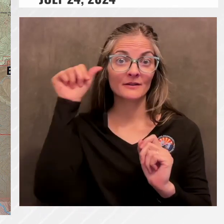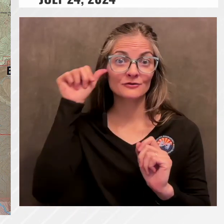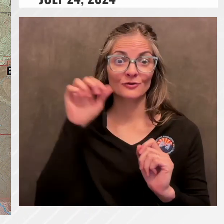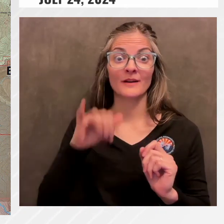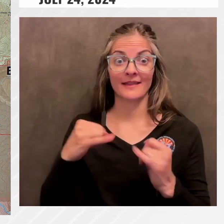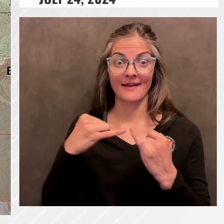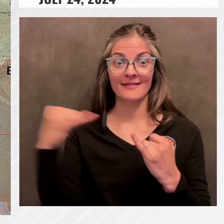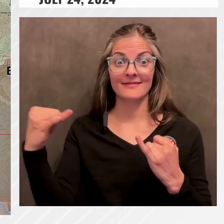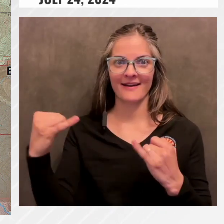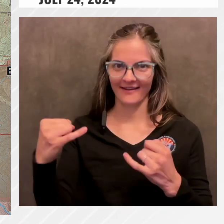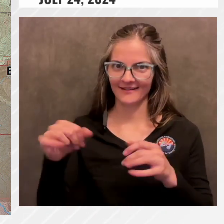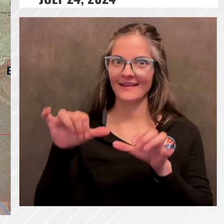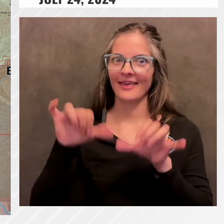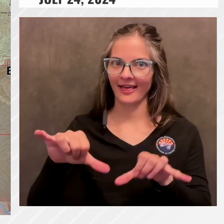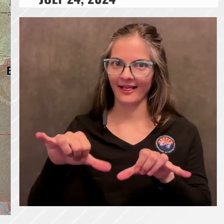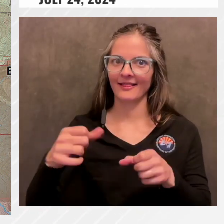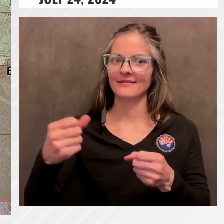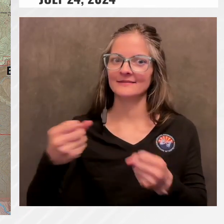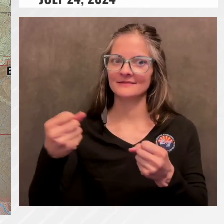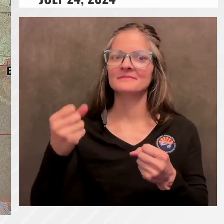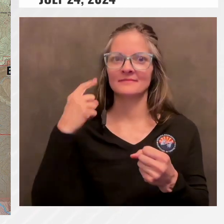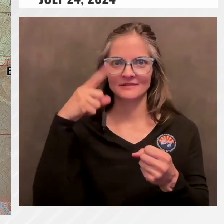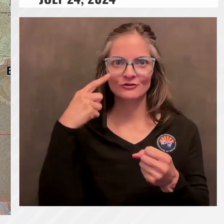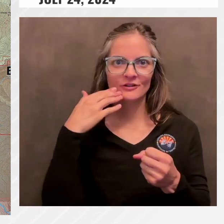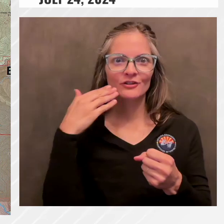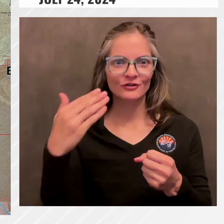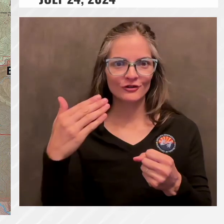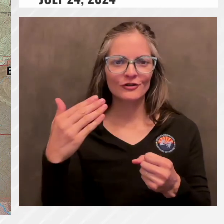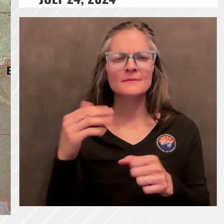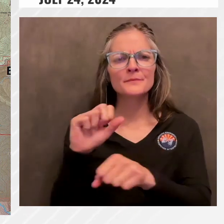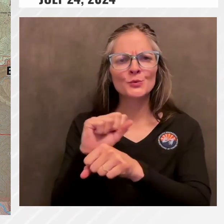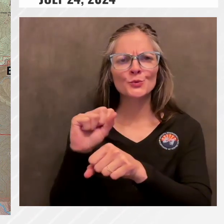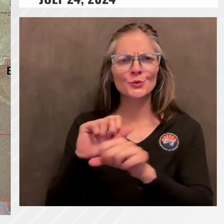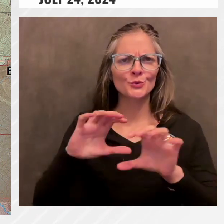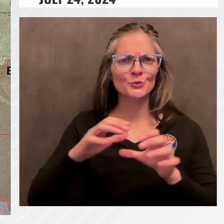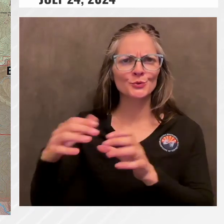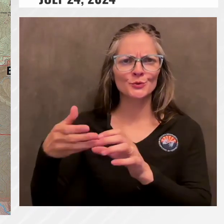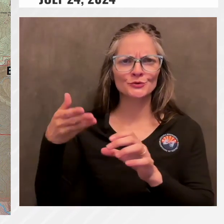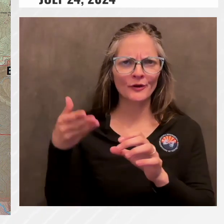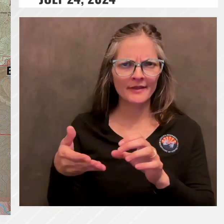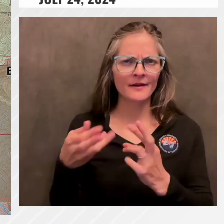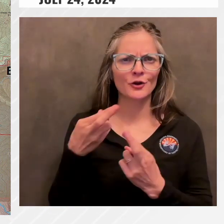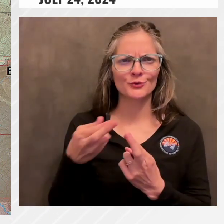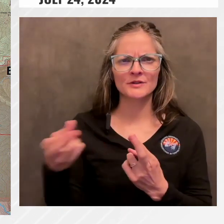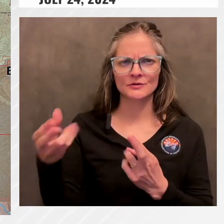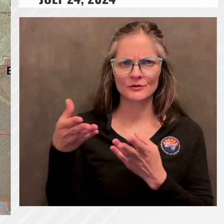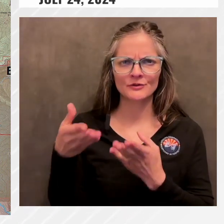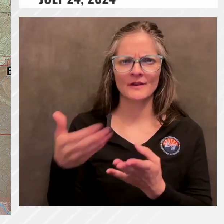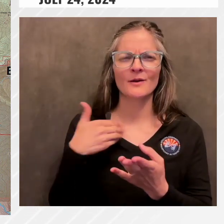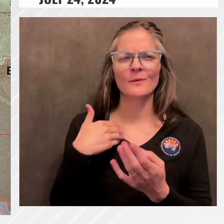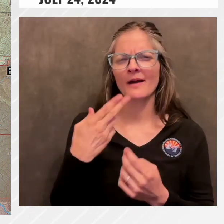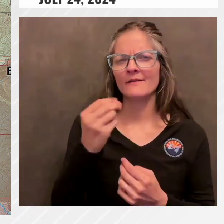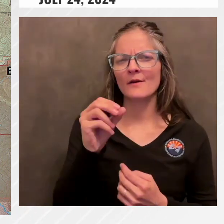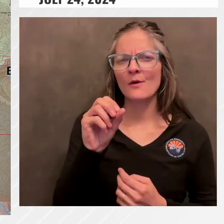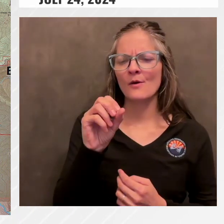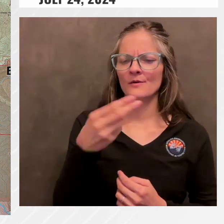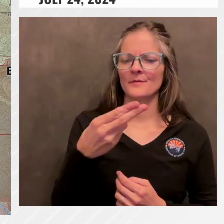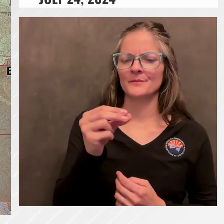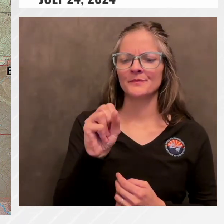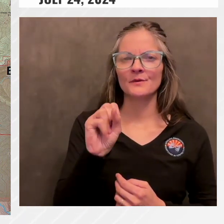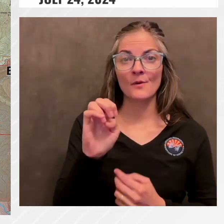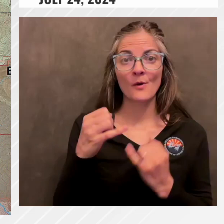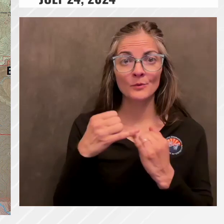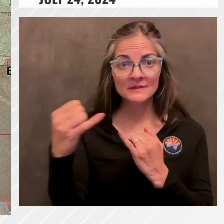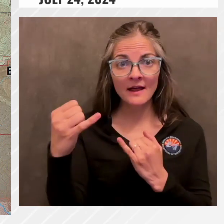and it's looking good. Crews are in there, resources are in there with hose lines. They're plugged in, mopping